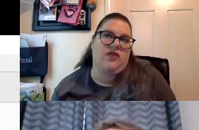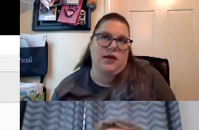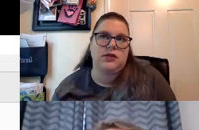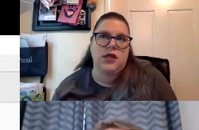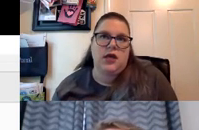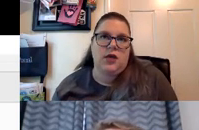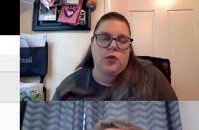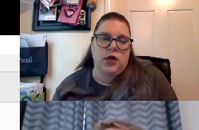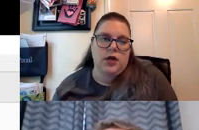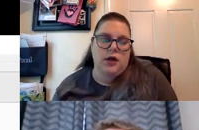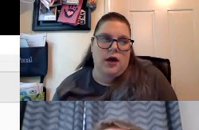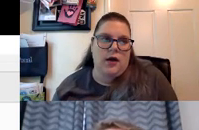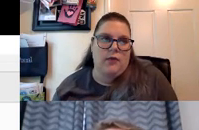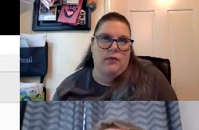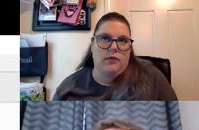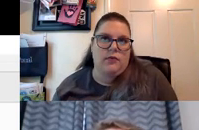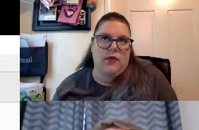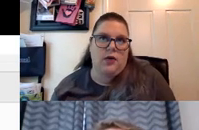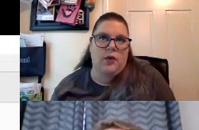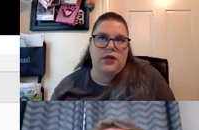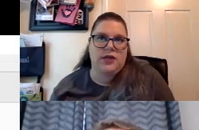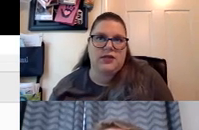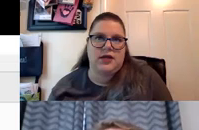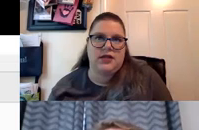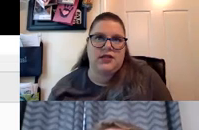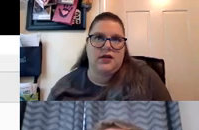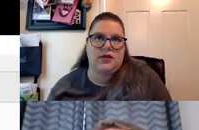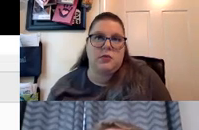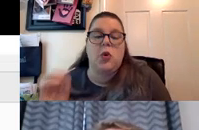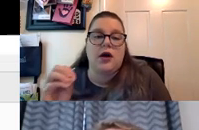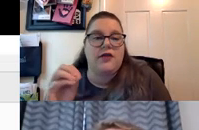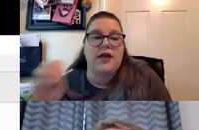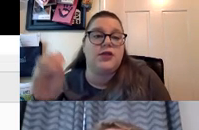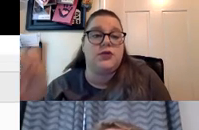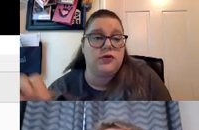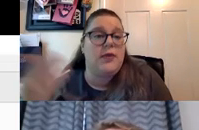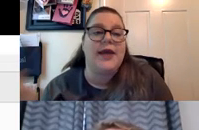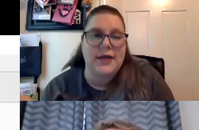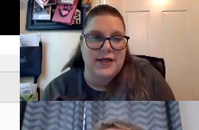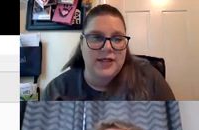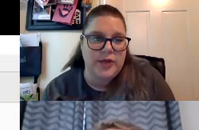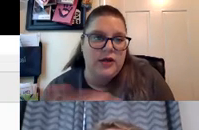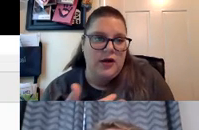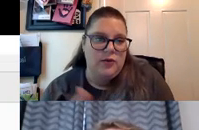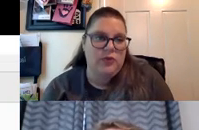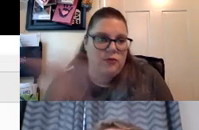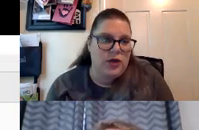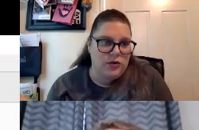same things in Word. I wouldn't necessarily say there's more things to do to make it